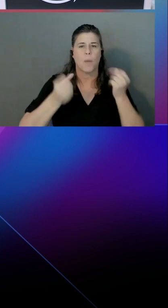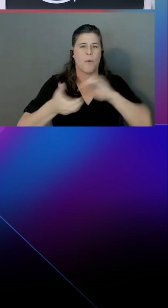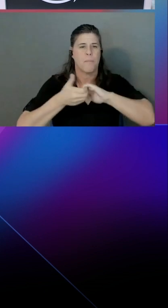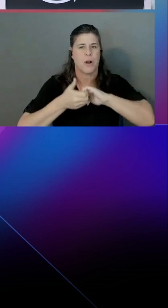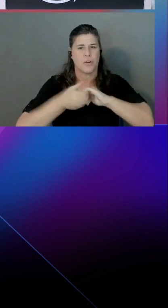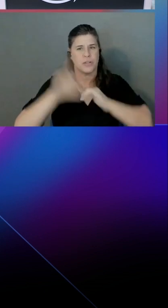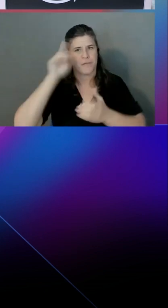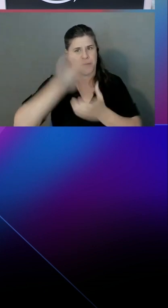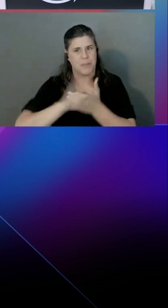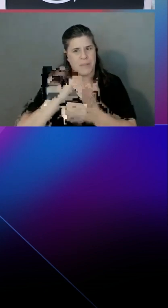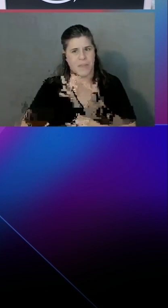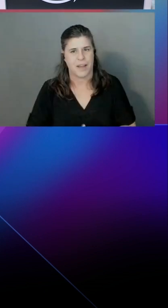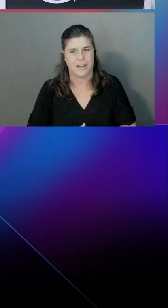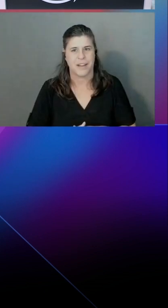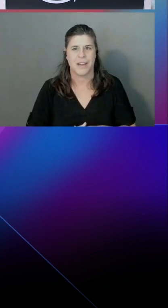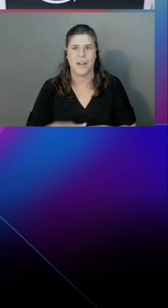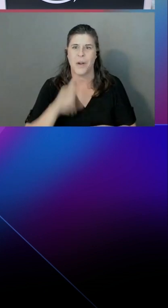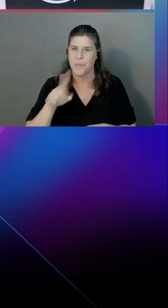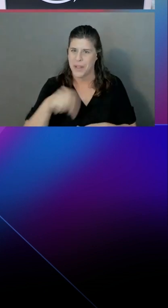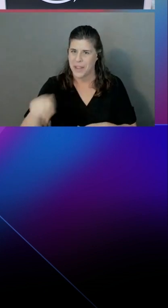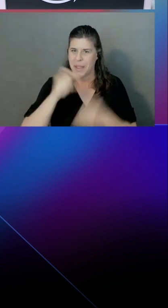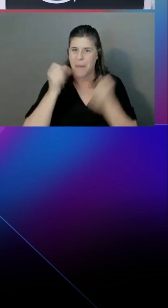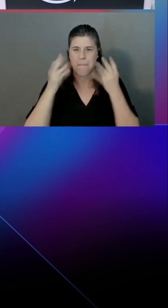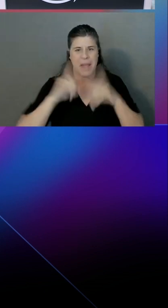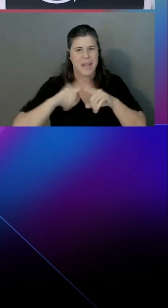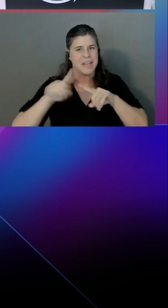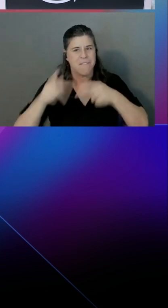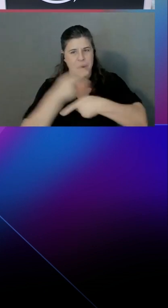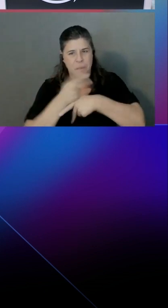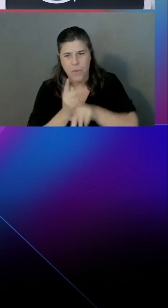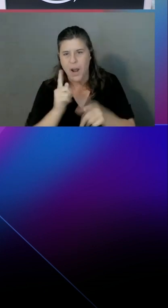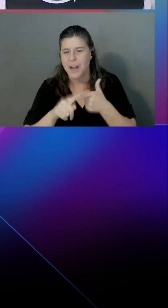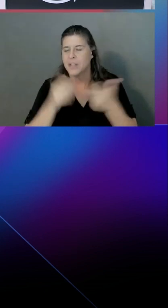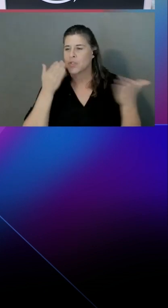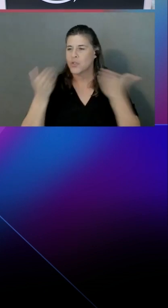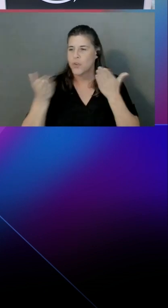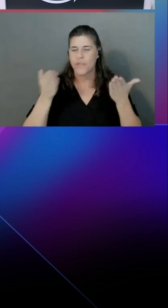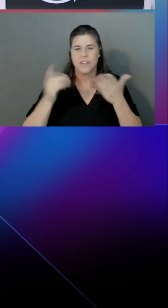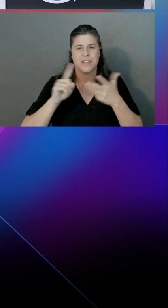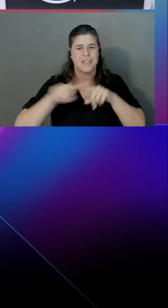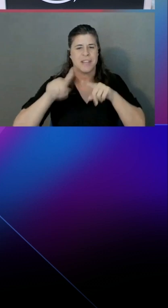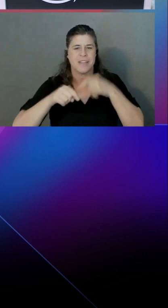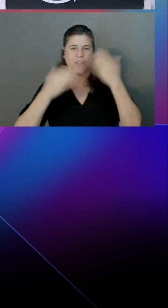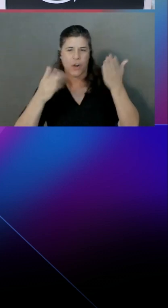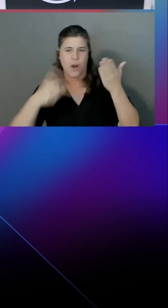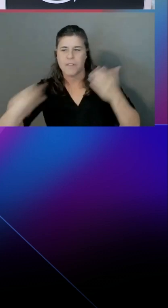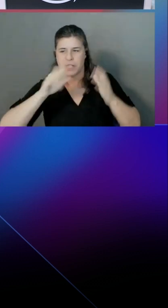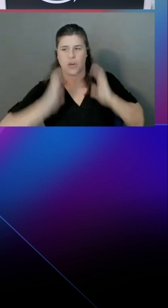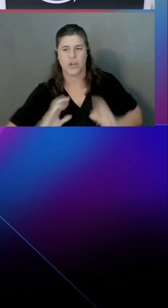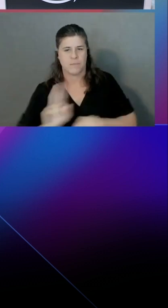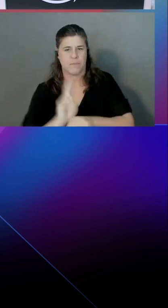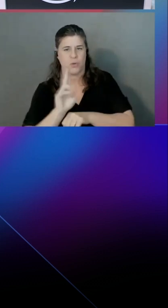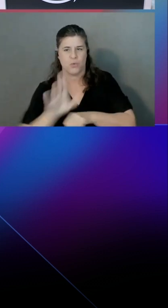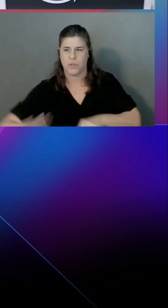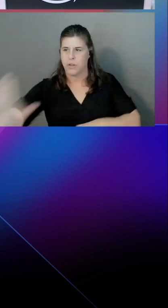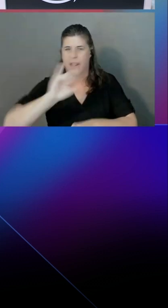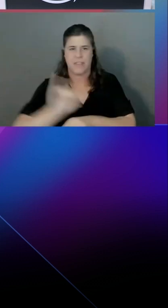they've built a number of different products, services, and offerings that our customers are using in the industry.